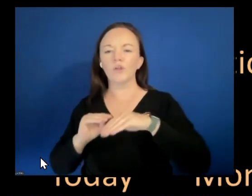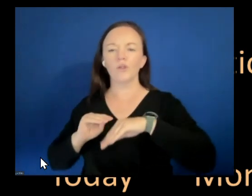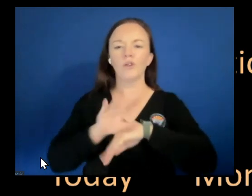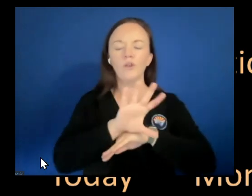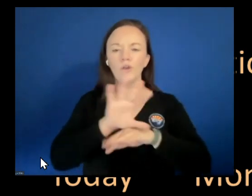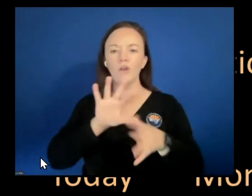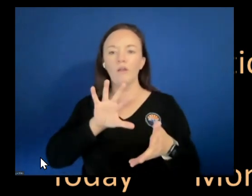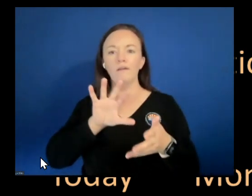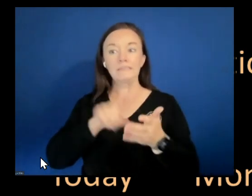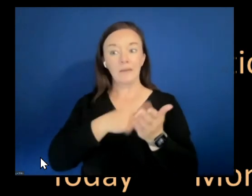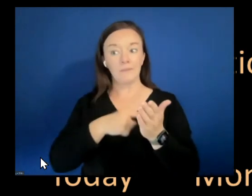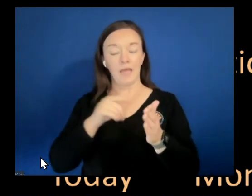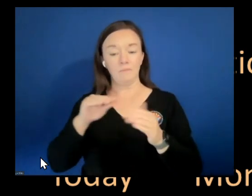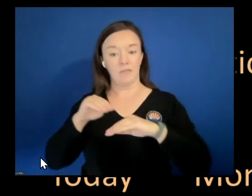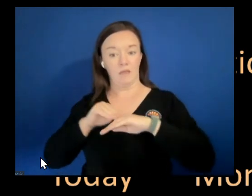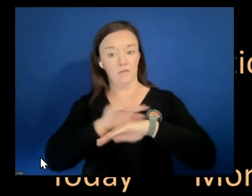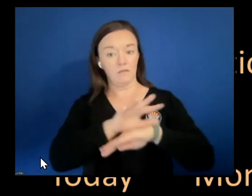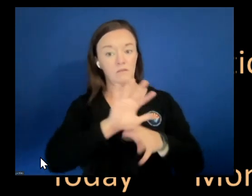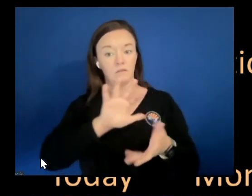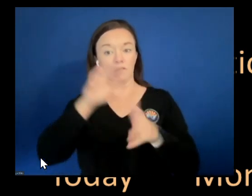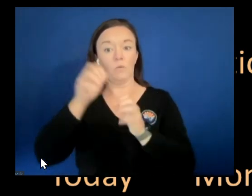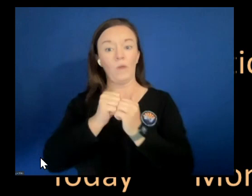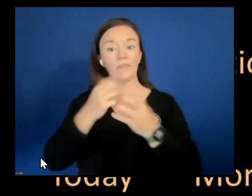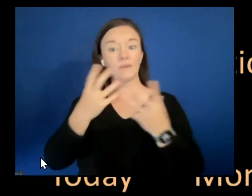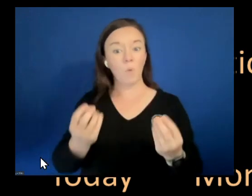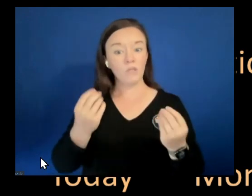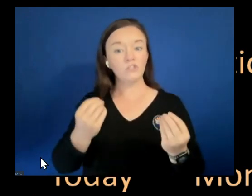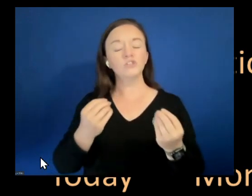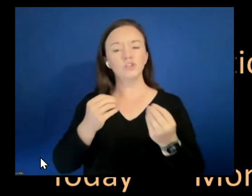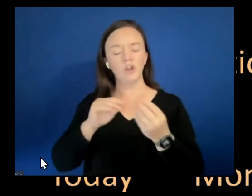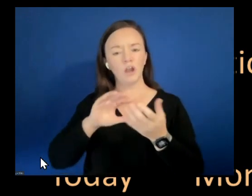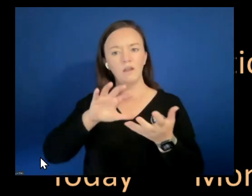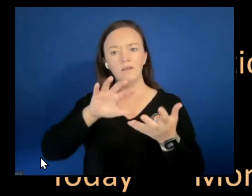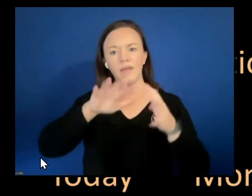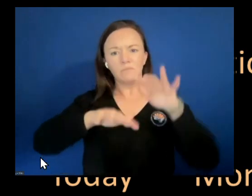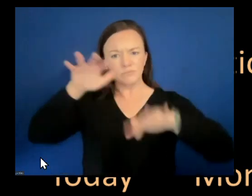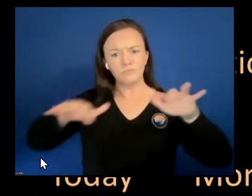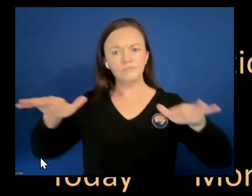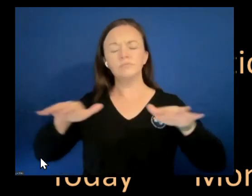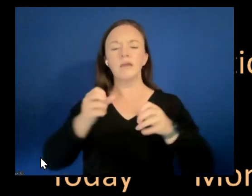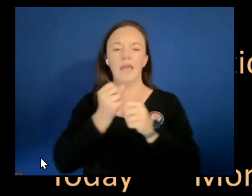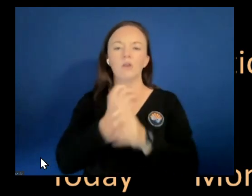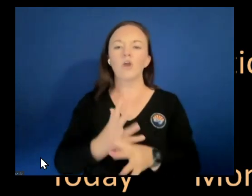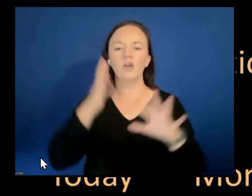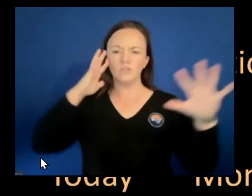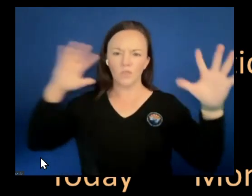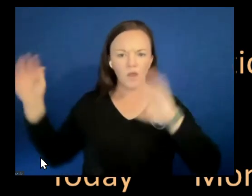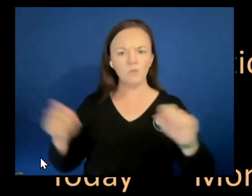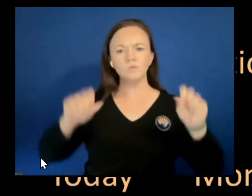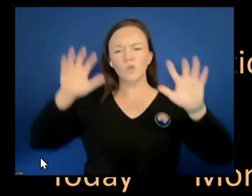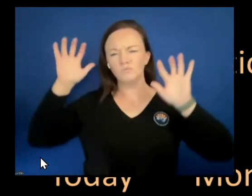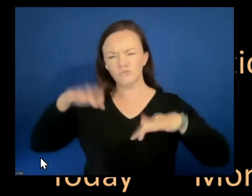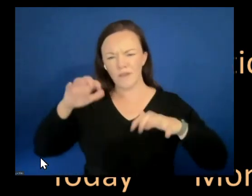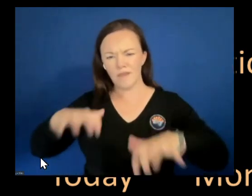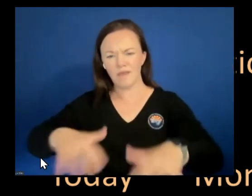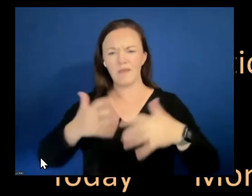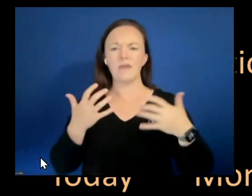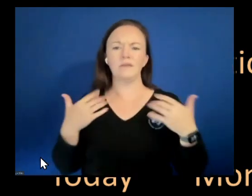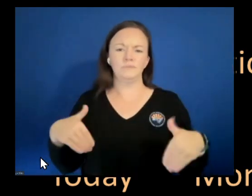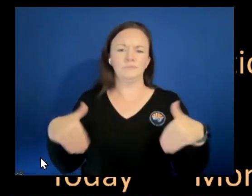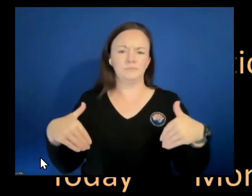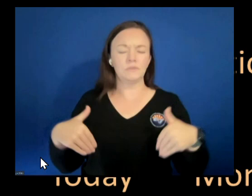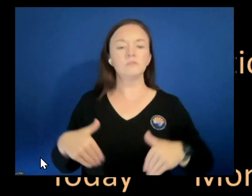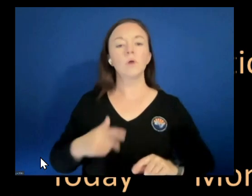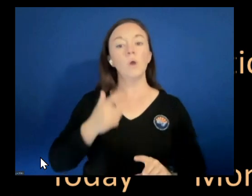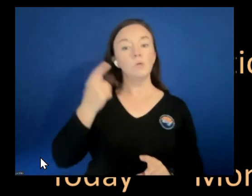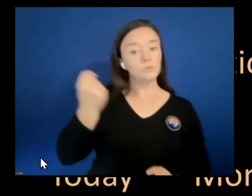moisture, we can really see widespread heavy rain producing thunderstorms. So Tuesday into Wednesday are the 2 days we're going to be